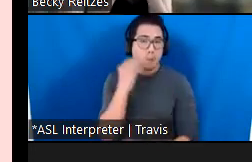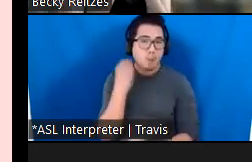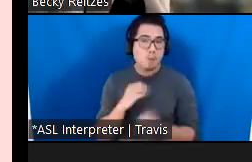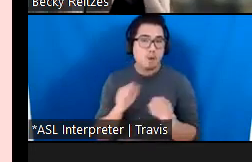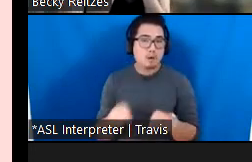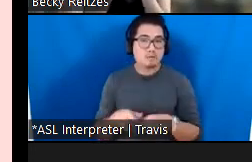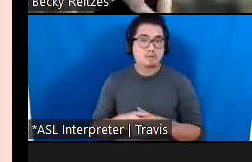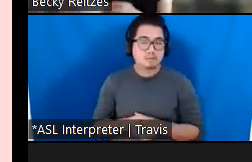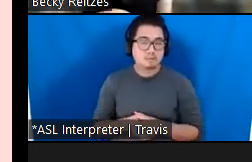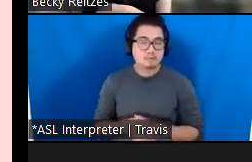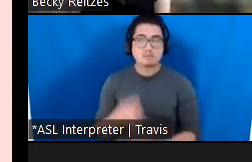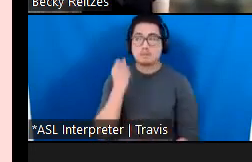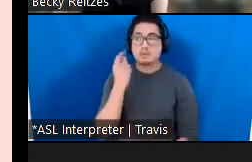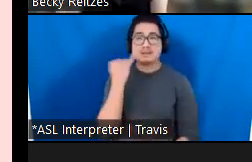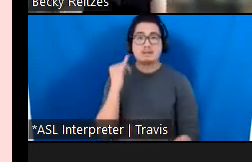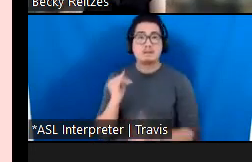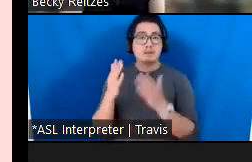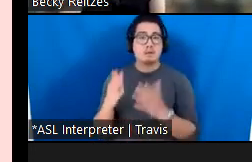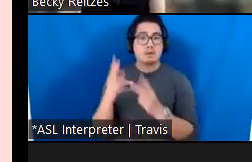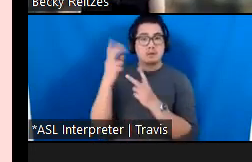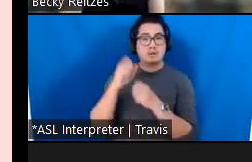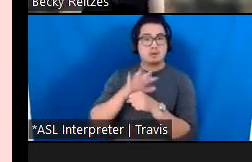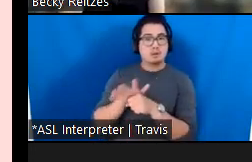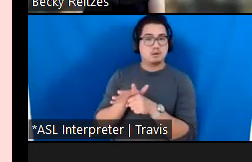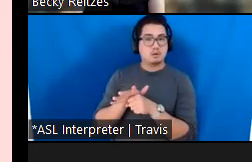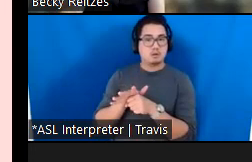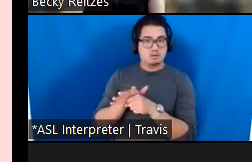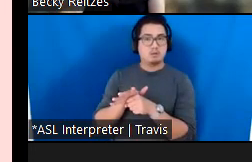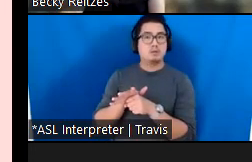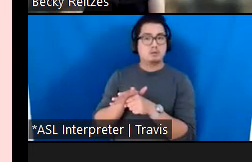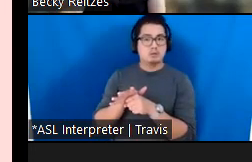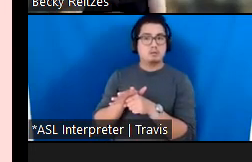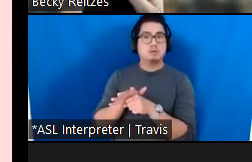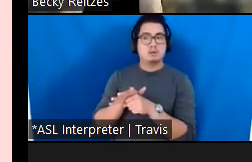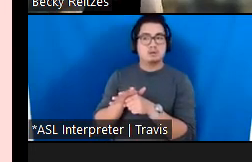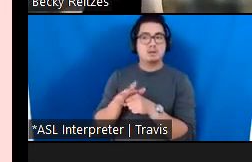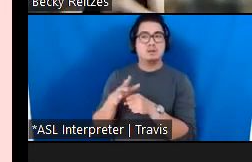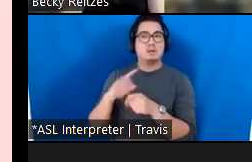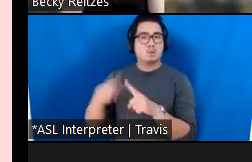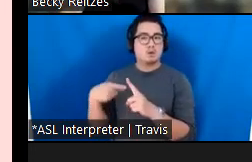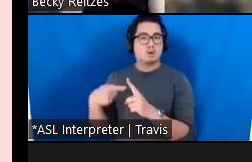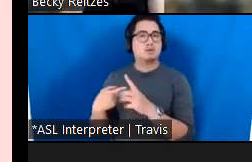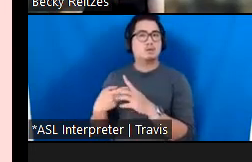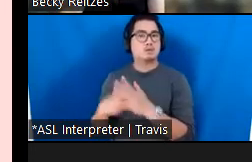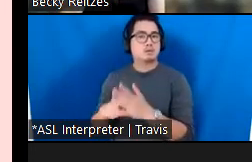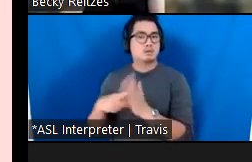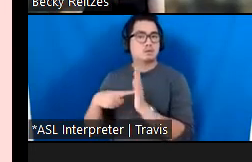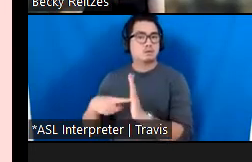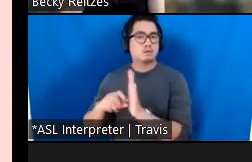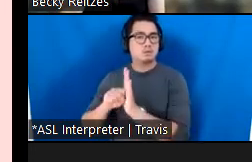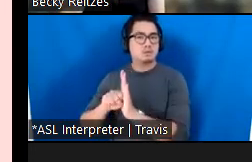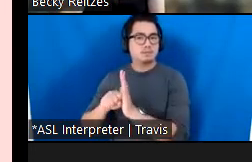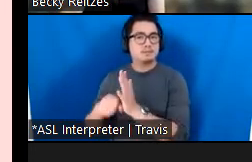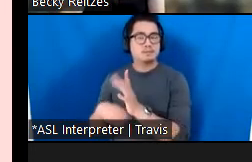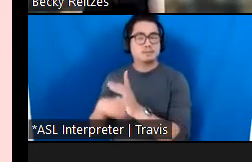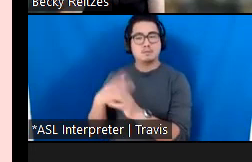contagious 2 days before they ever have symptoms, and about 40% of people who get